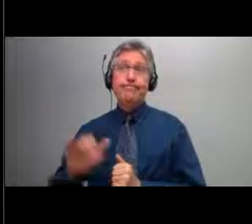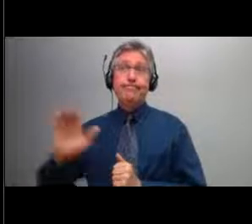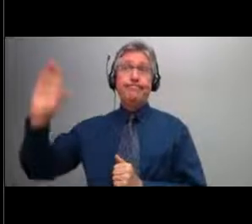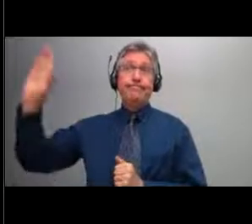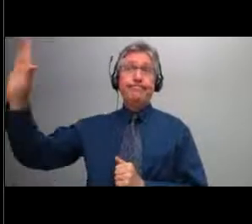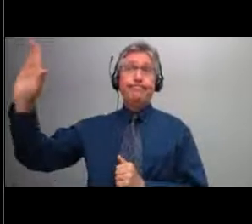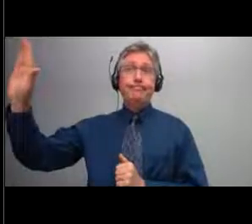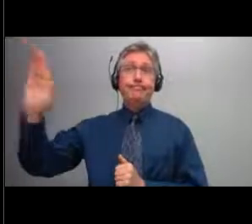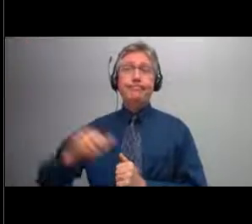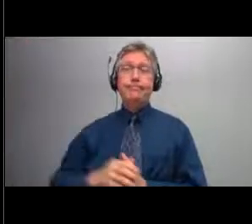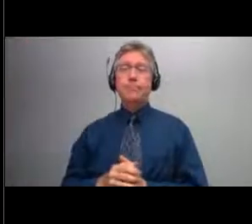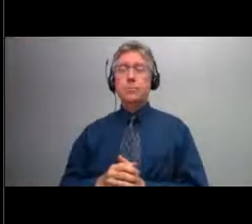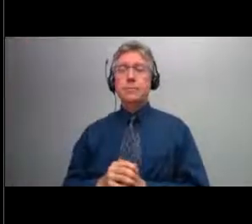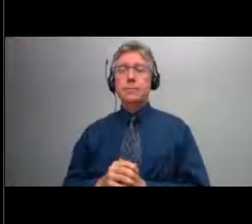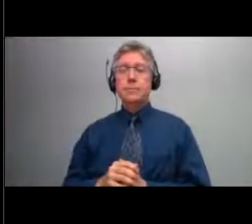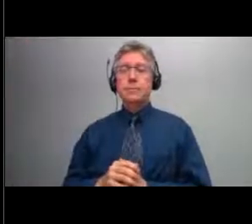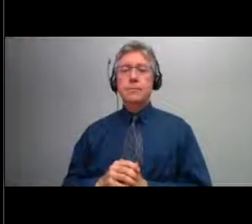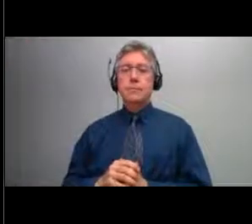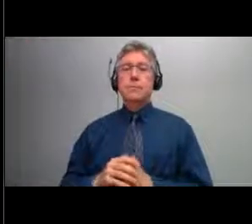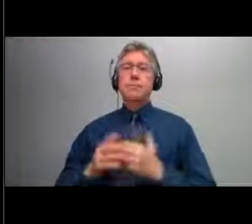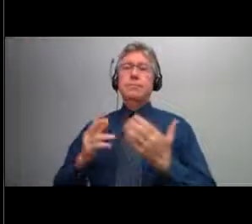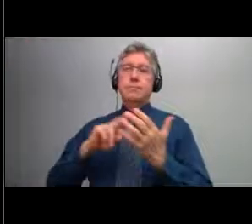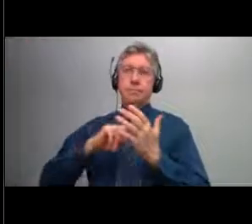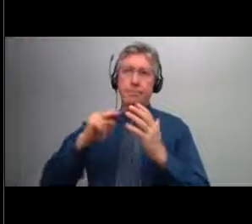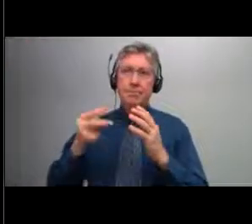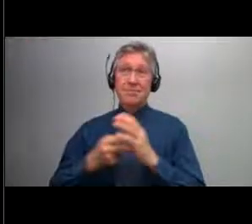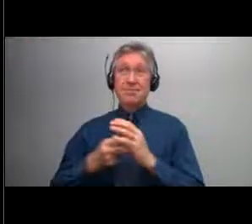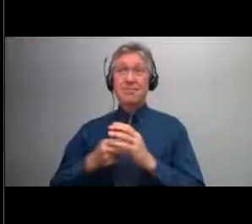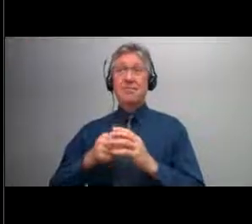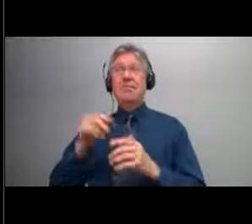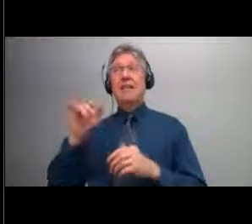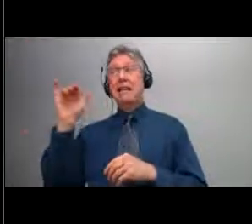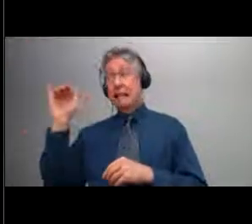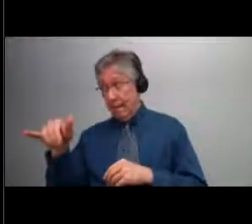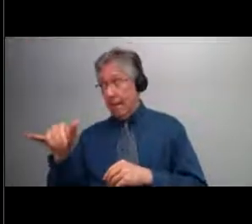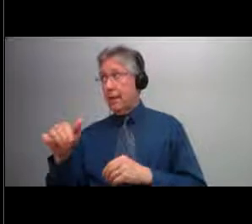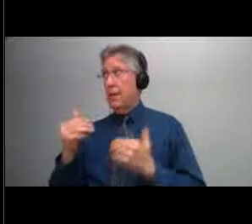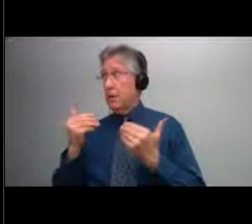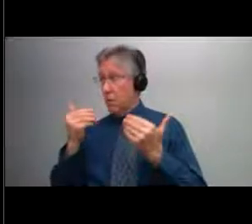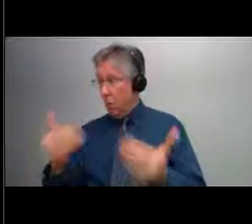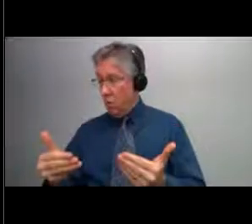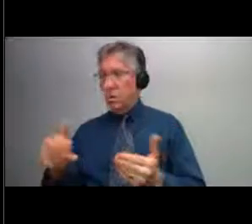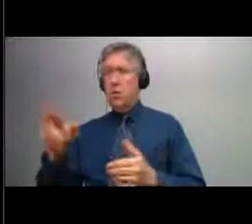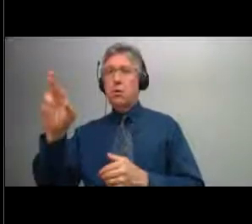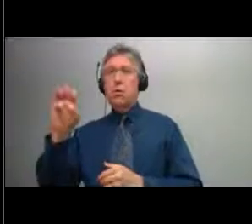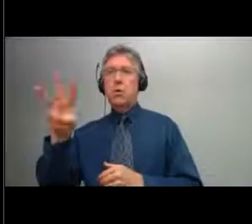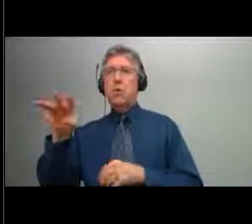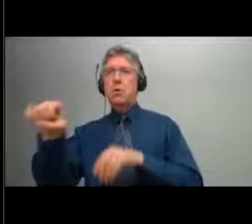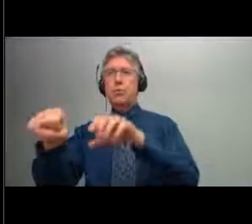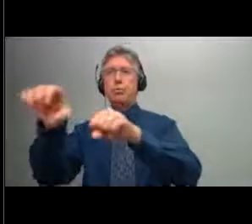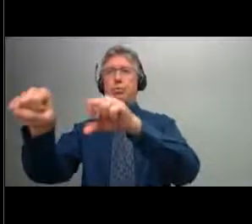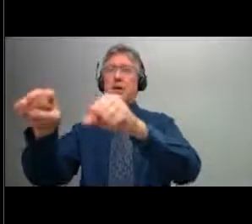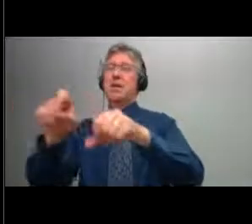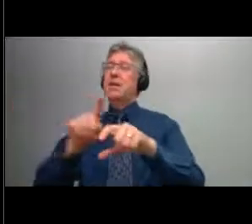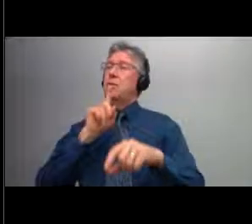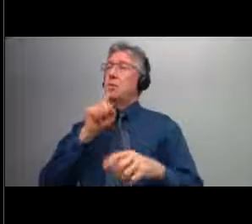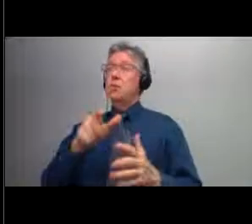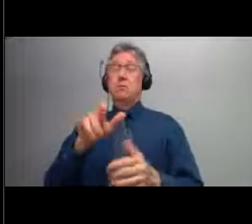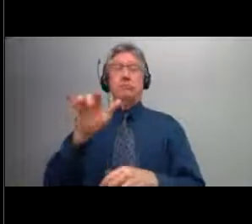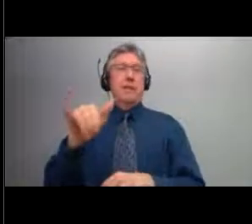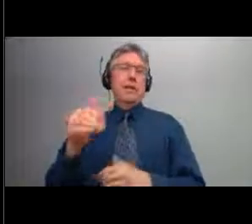project. And then consequently, once the right-of-way phase is completed, which is likely to take,